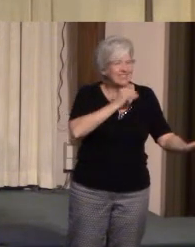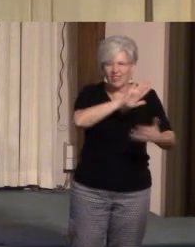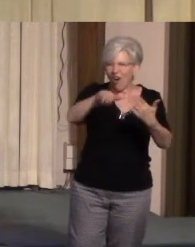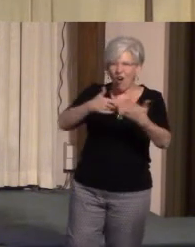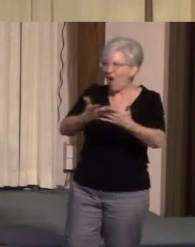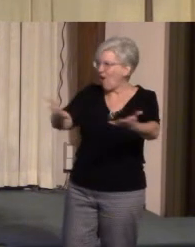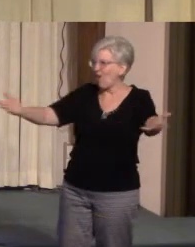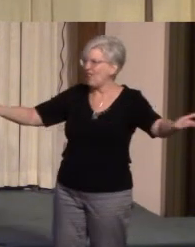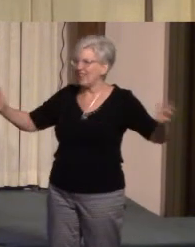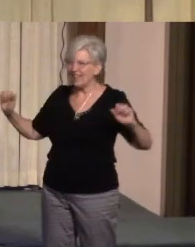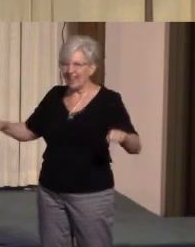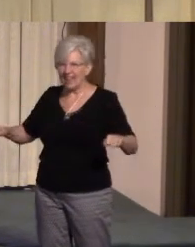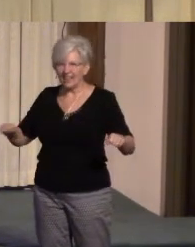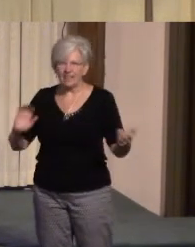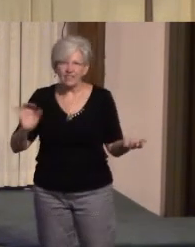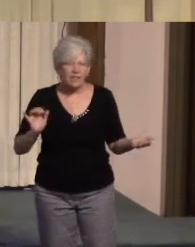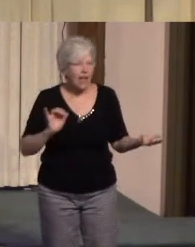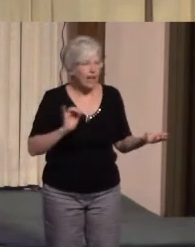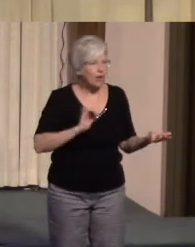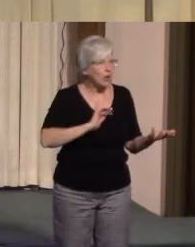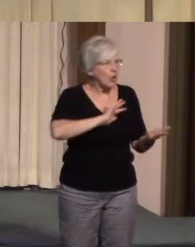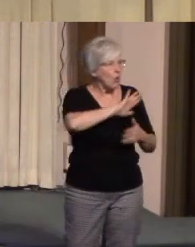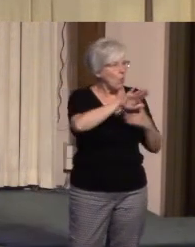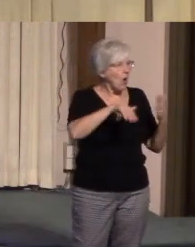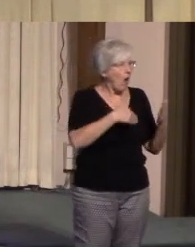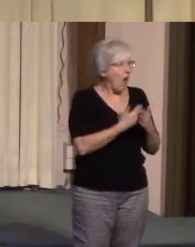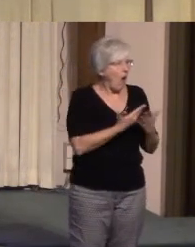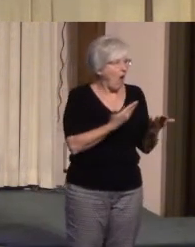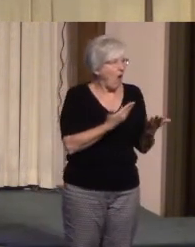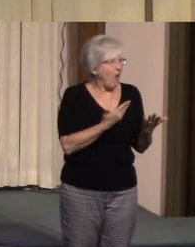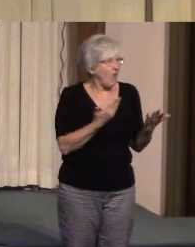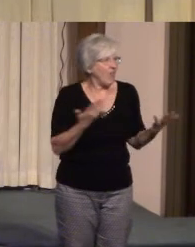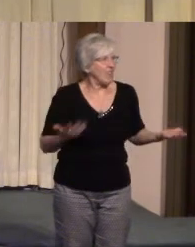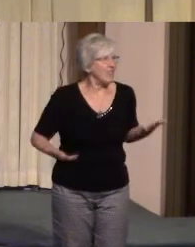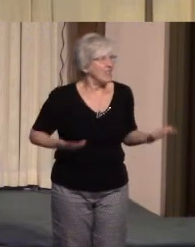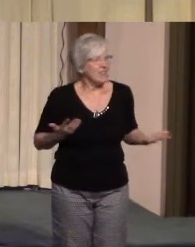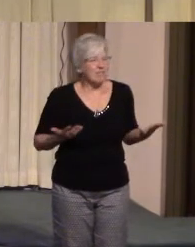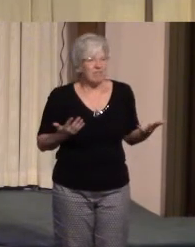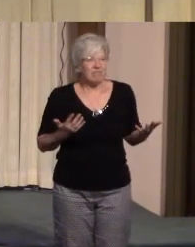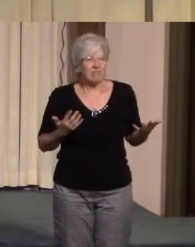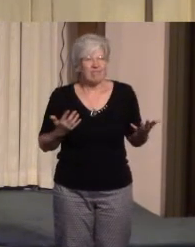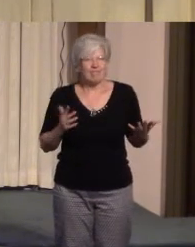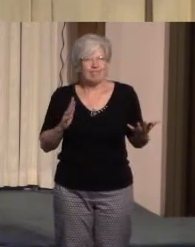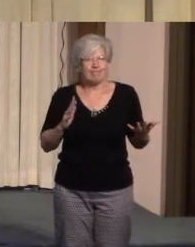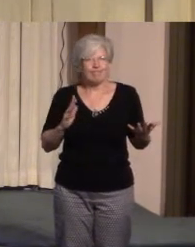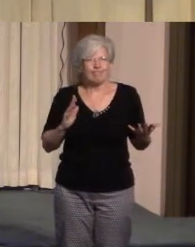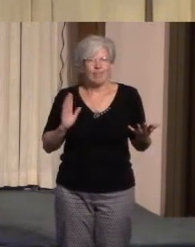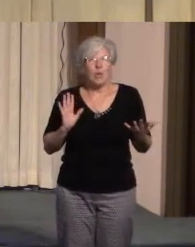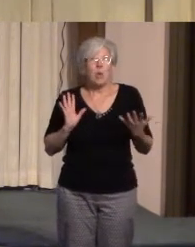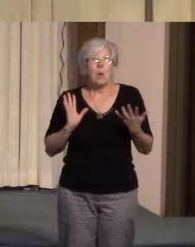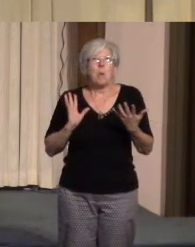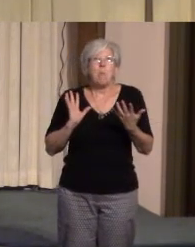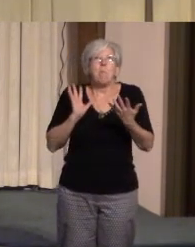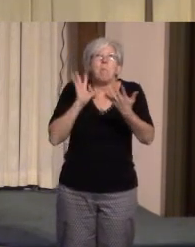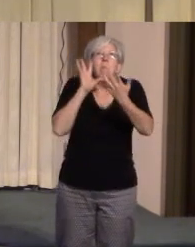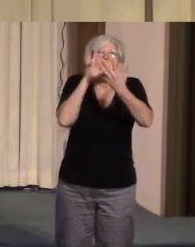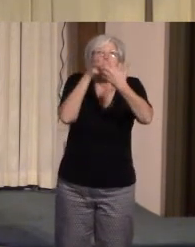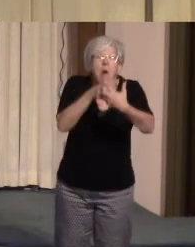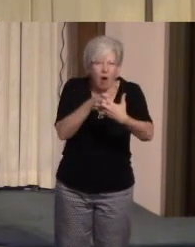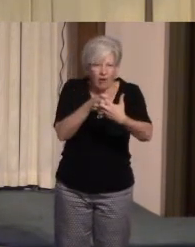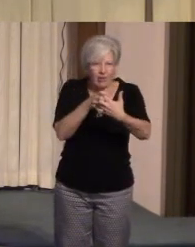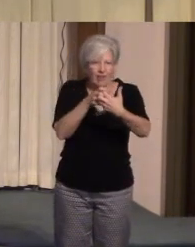It's kind of like we're all little facets on the eye of a giant thing. And that thing is